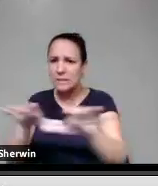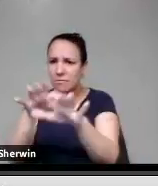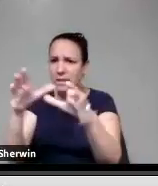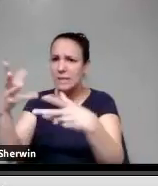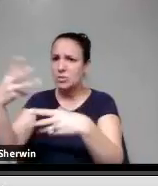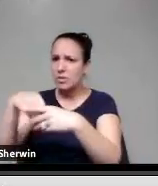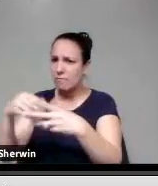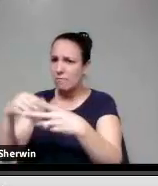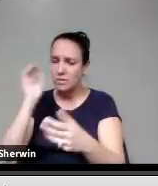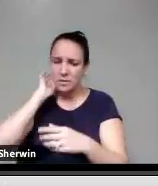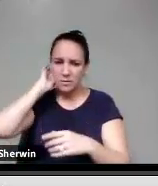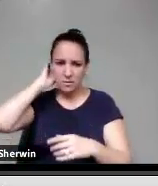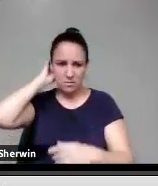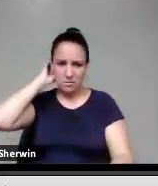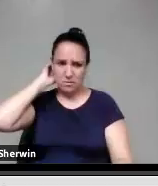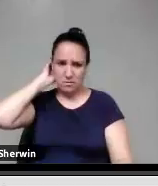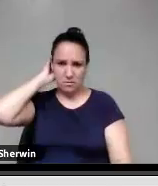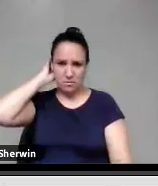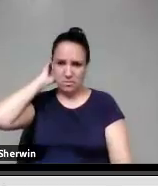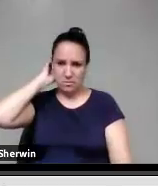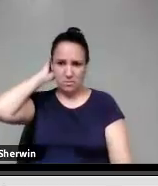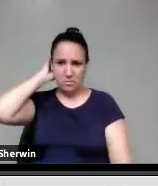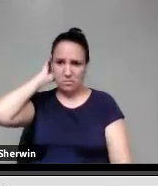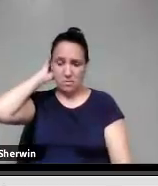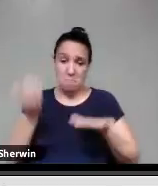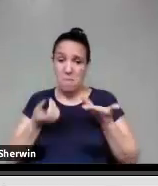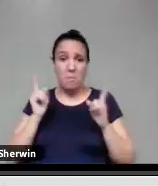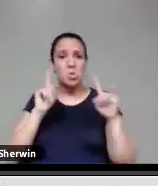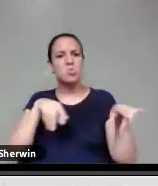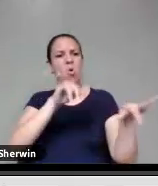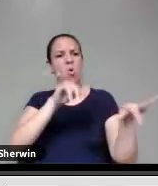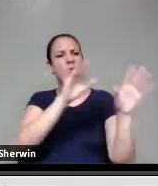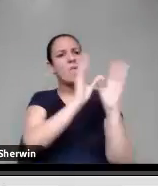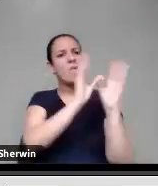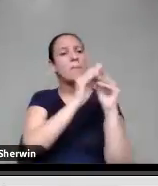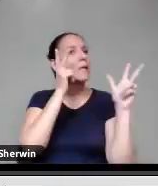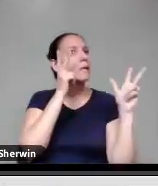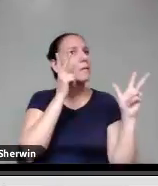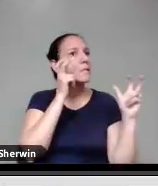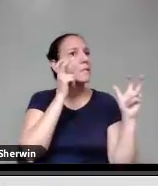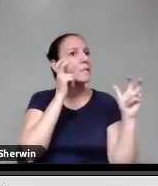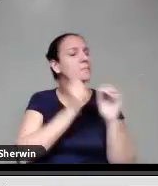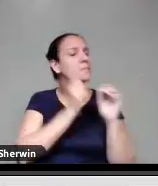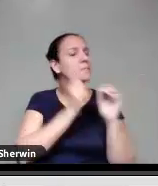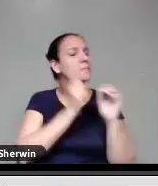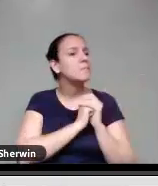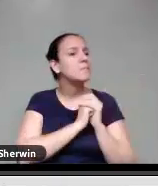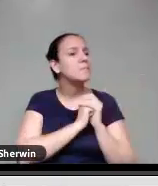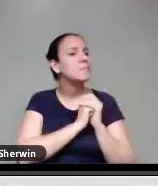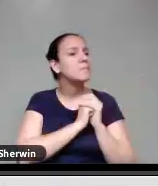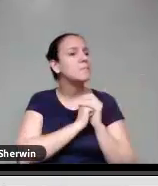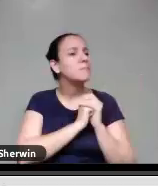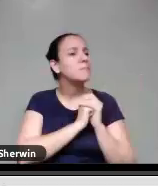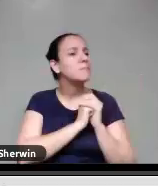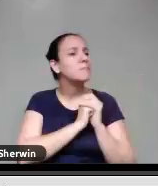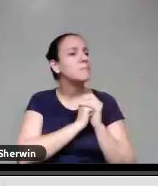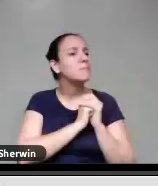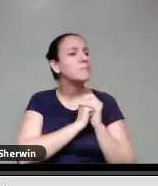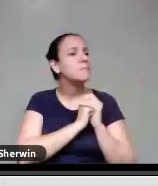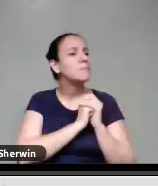involved in? You might just attend the chamber meeting and keep your ears perked up for what their needs are and so forth